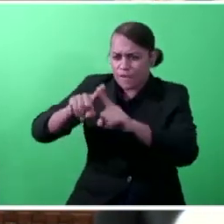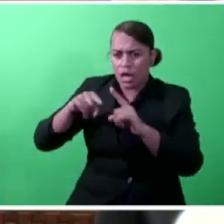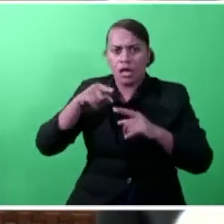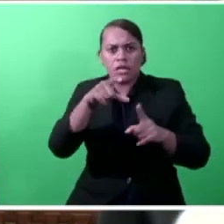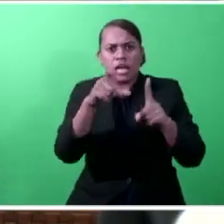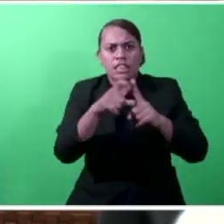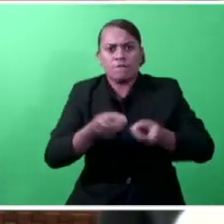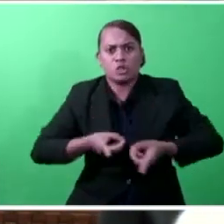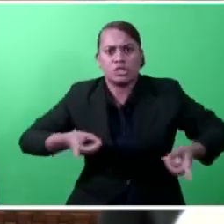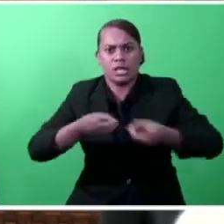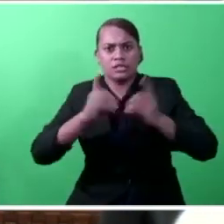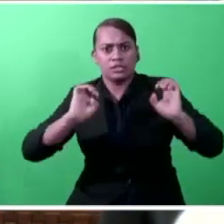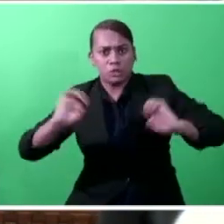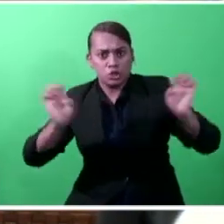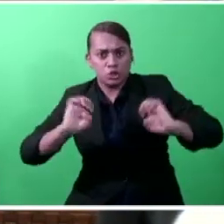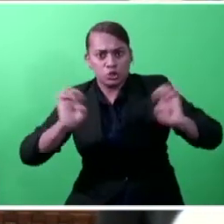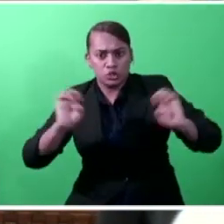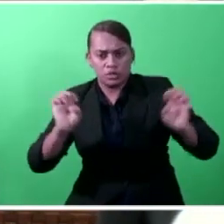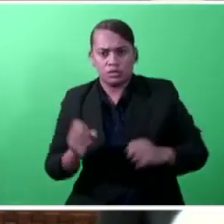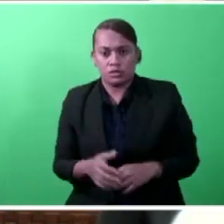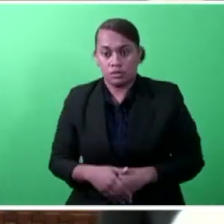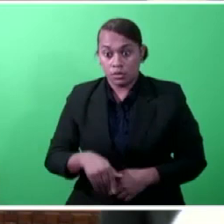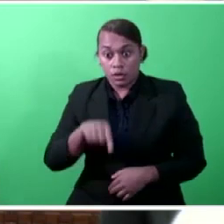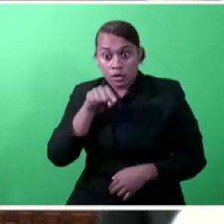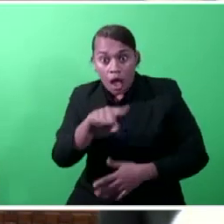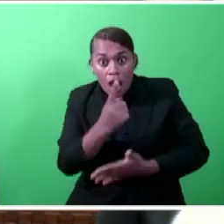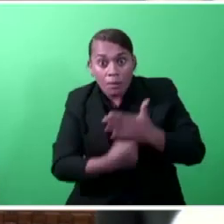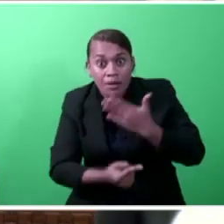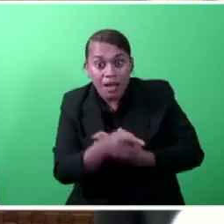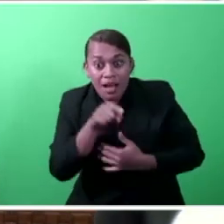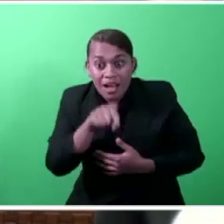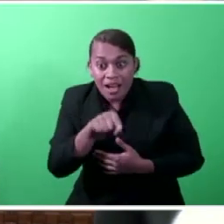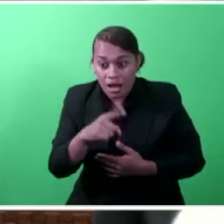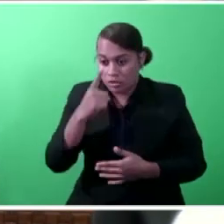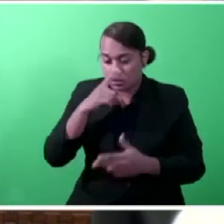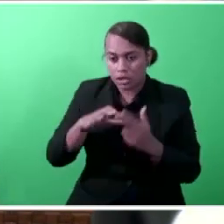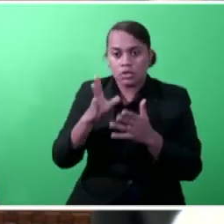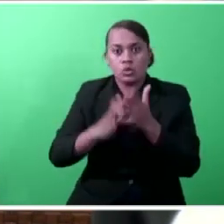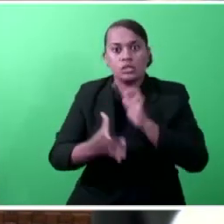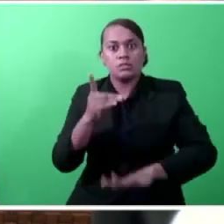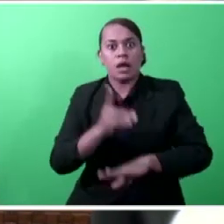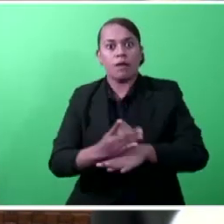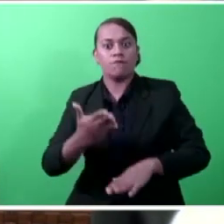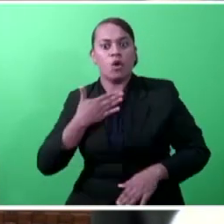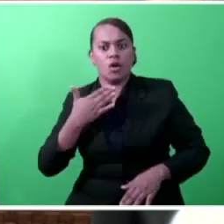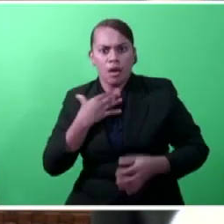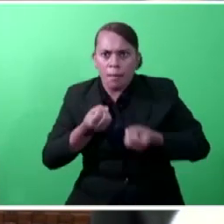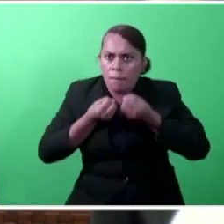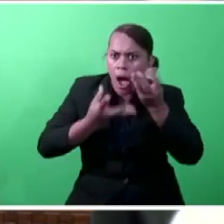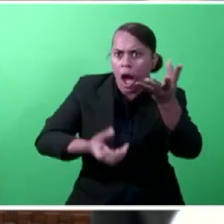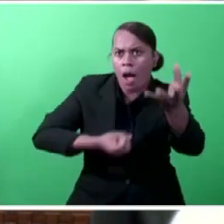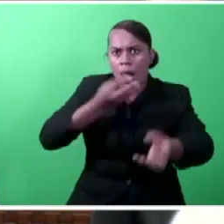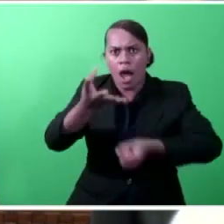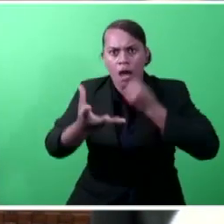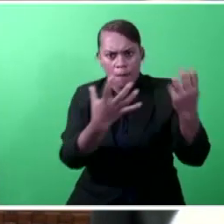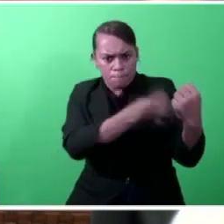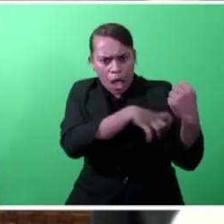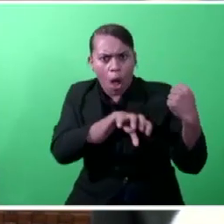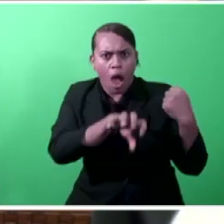operation centers. In doing this, people with disabilities were given a voice and their issues were brought to light.